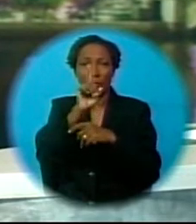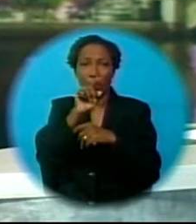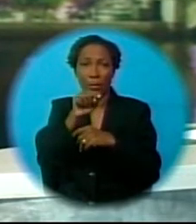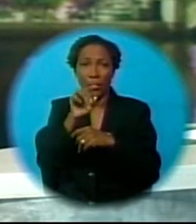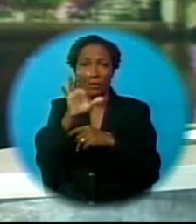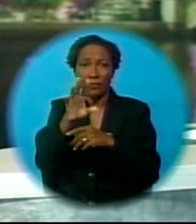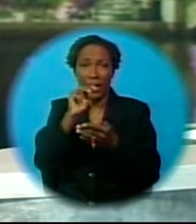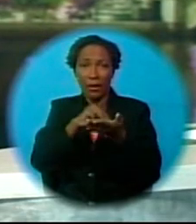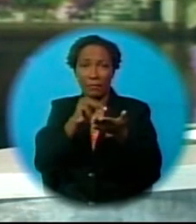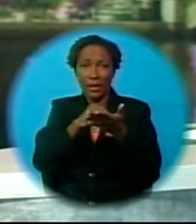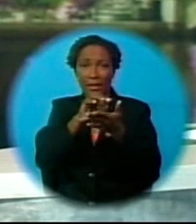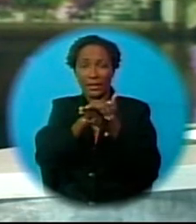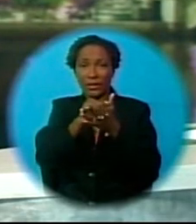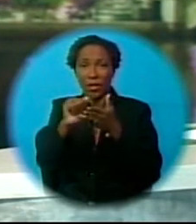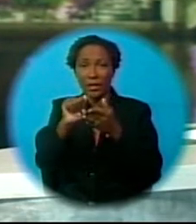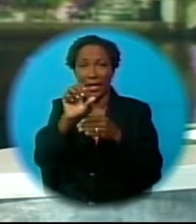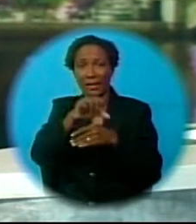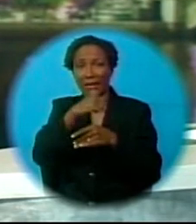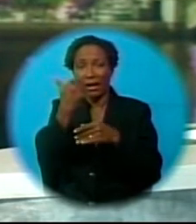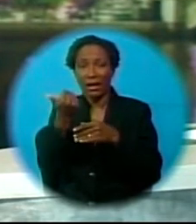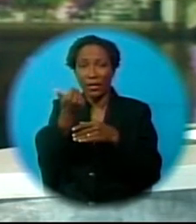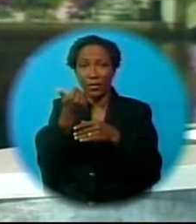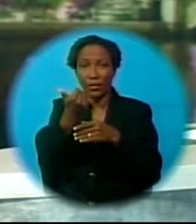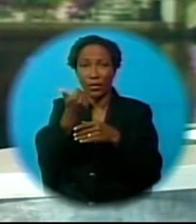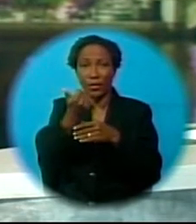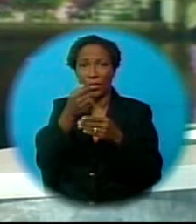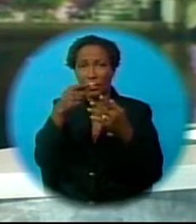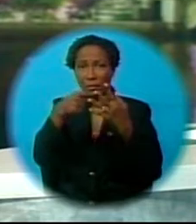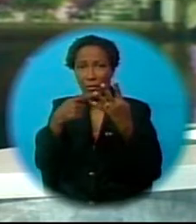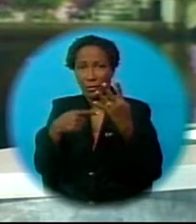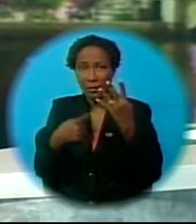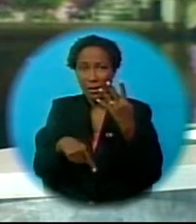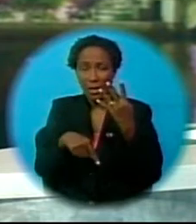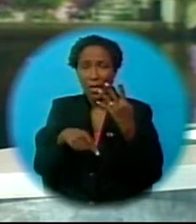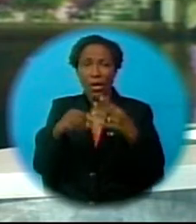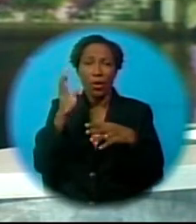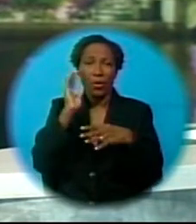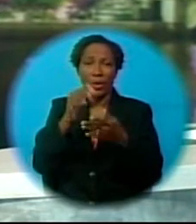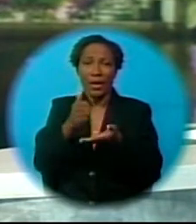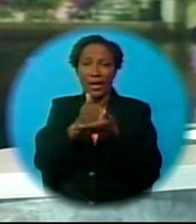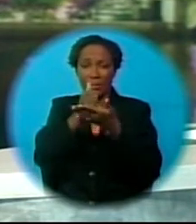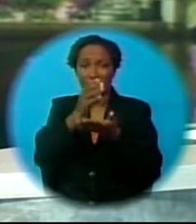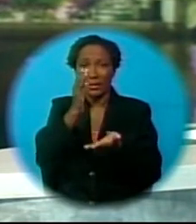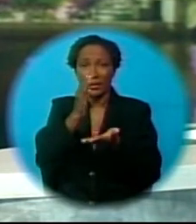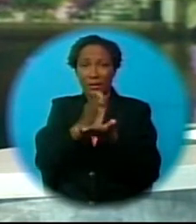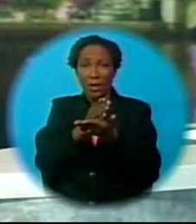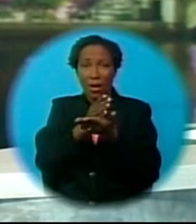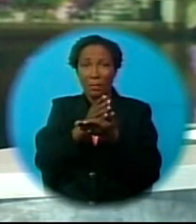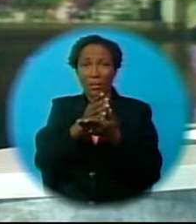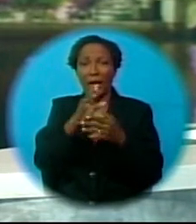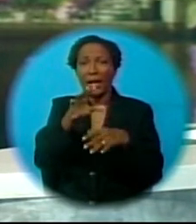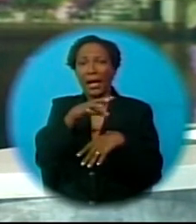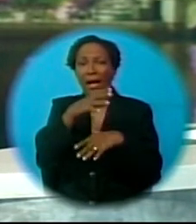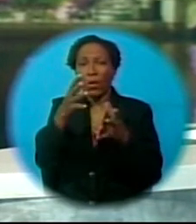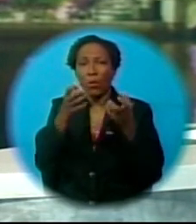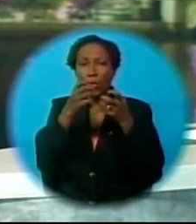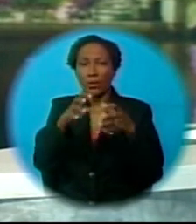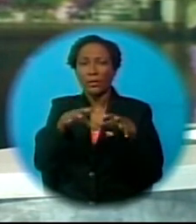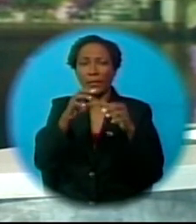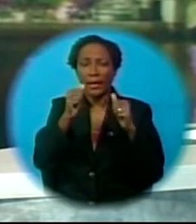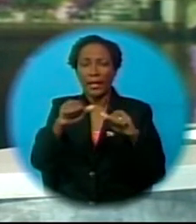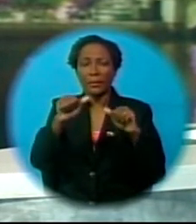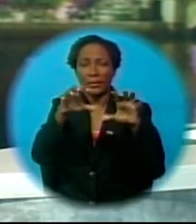coupled with other penalties, are significant enough to serve as a deterrent. He also supports the seizure of assets gained from the